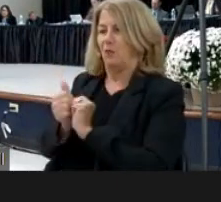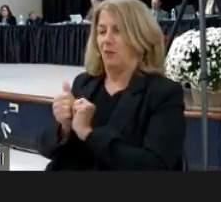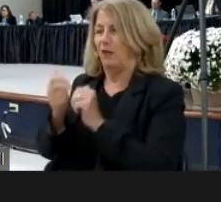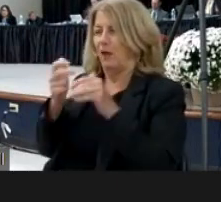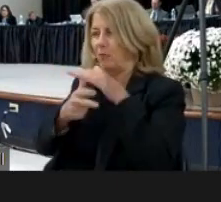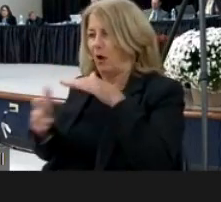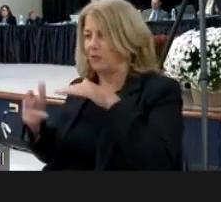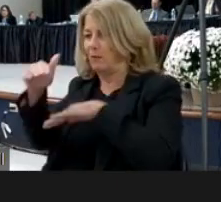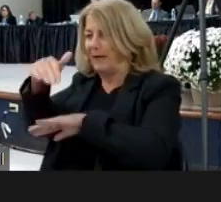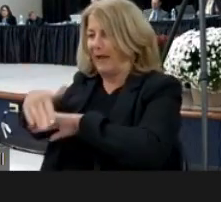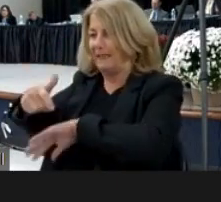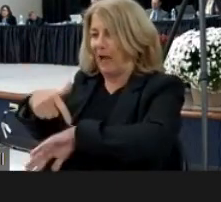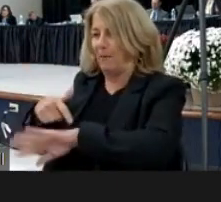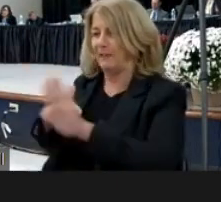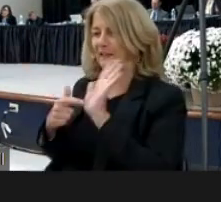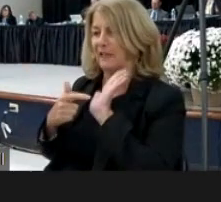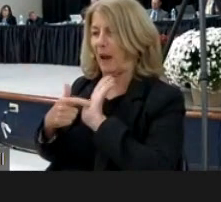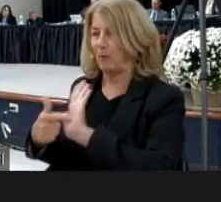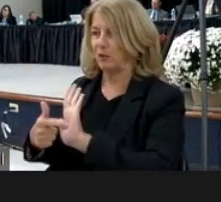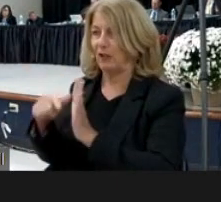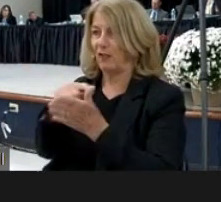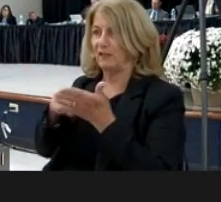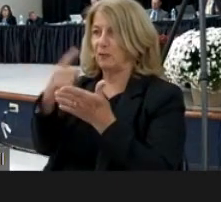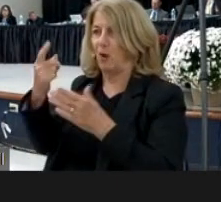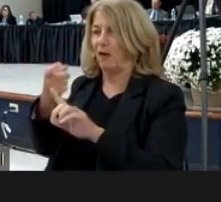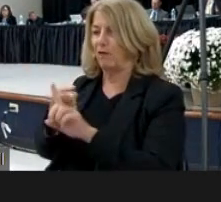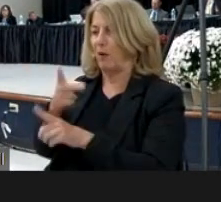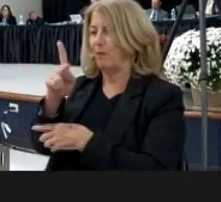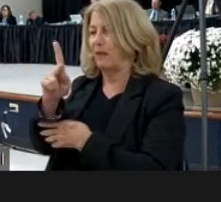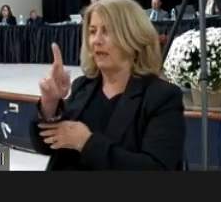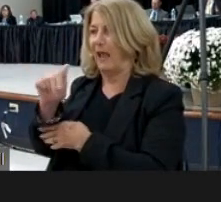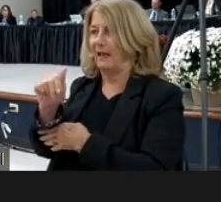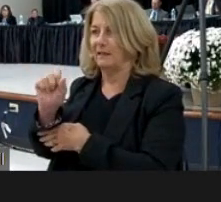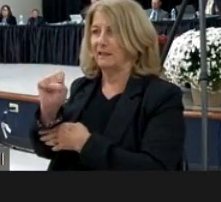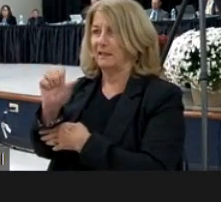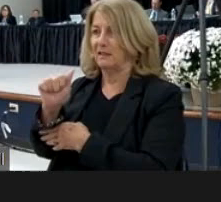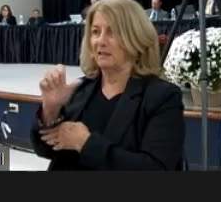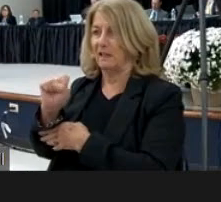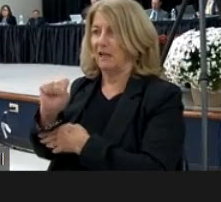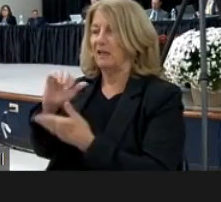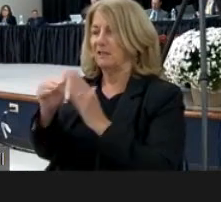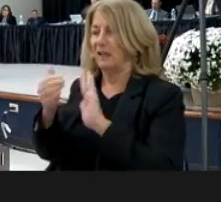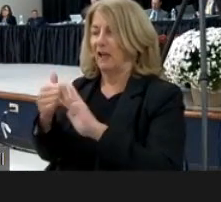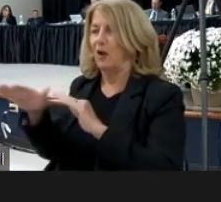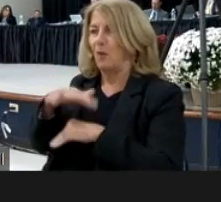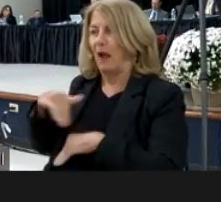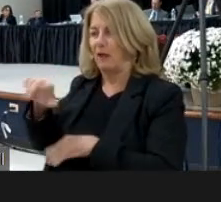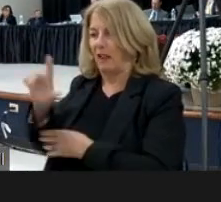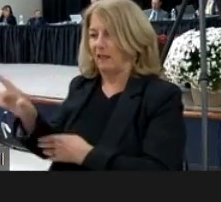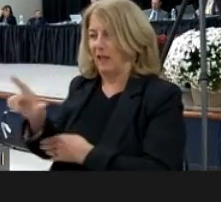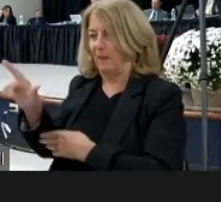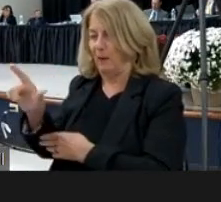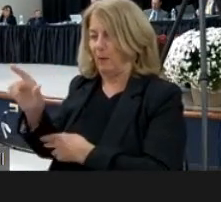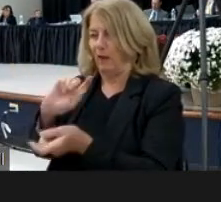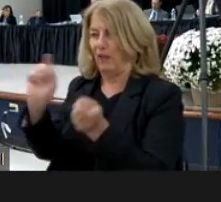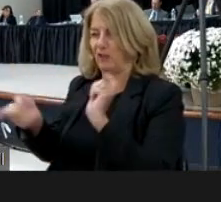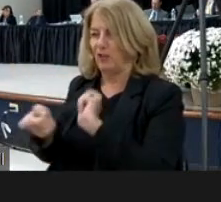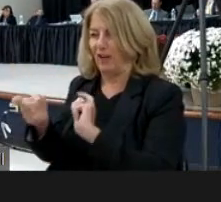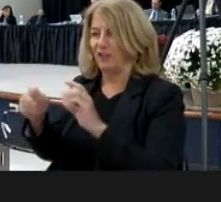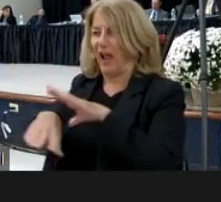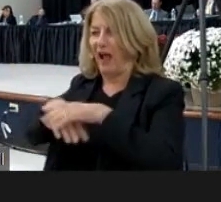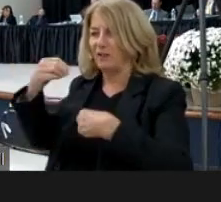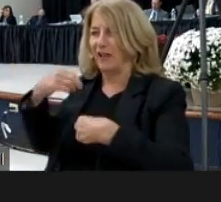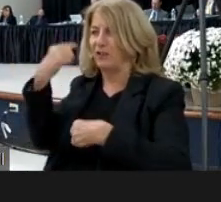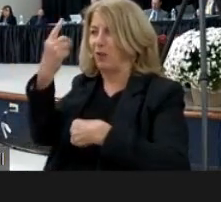nighttime examples. This is one from Kansas City. It's actually around the library, and they turned outside of the library.